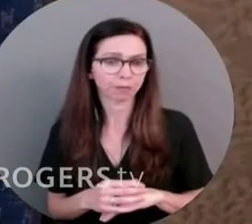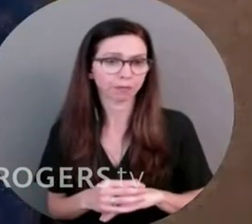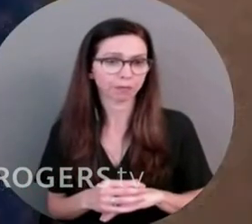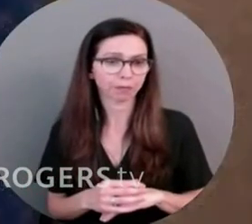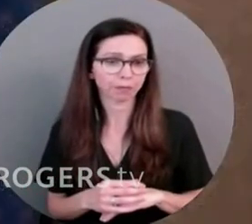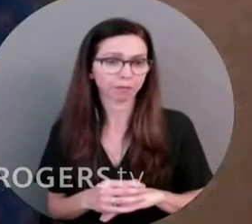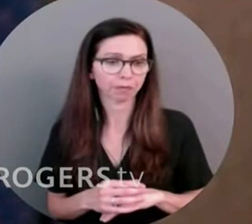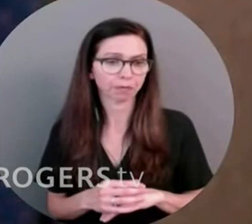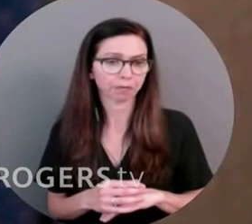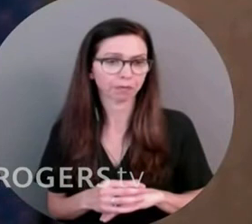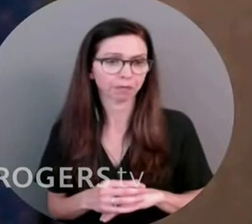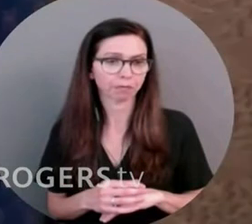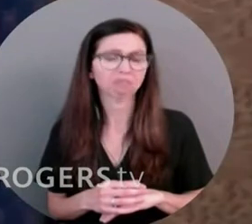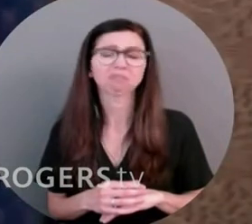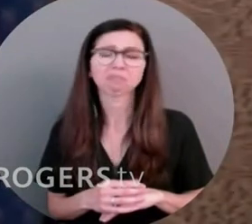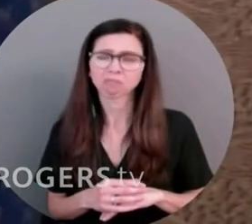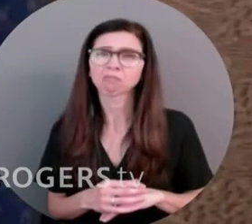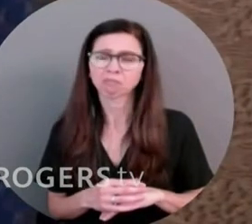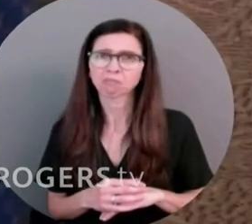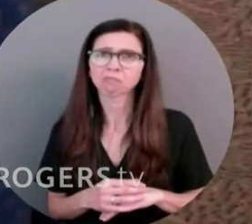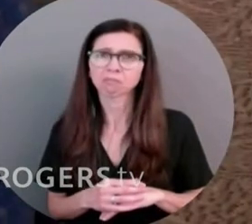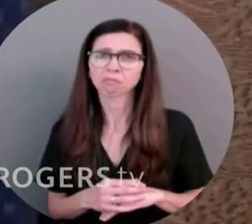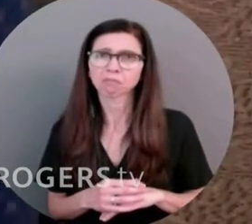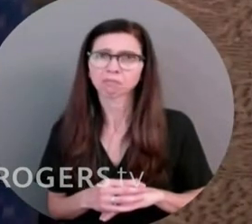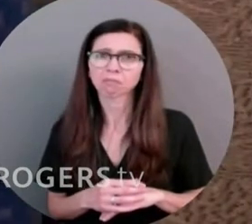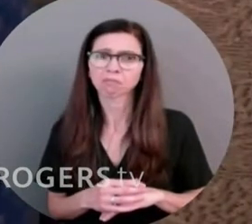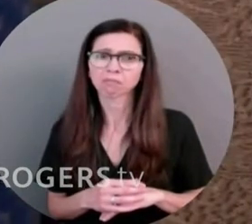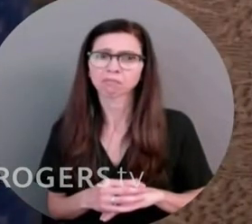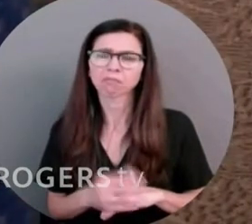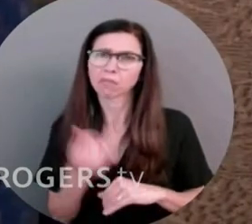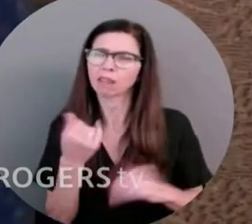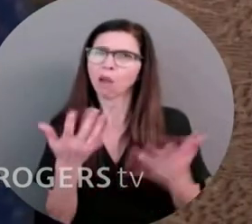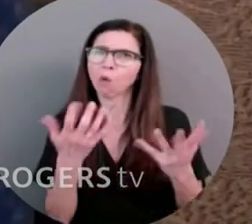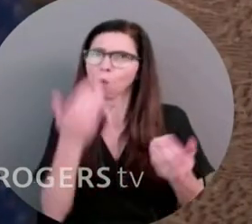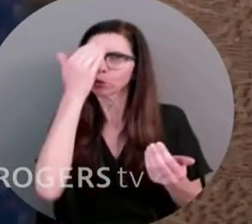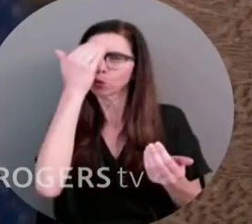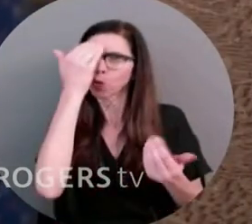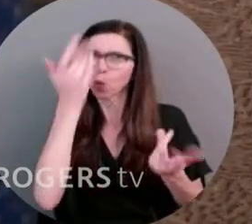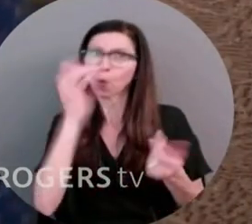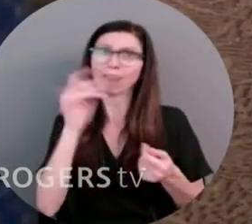To find out what percentage of the population